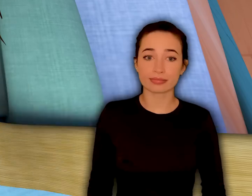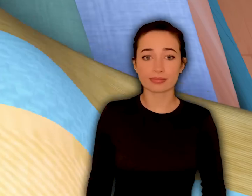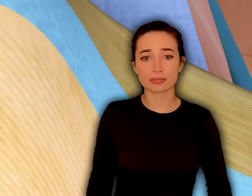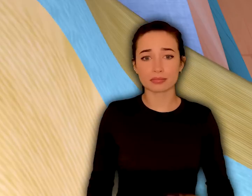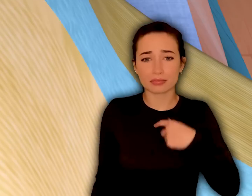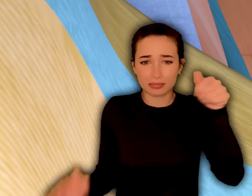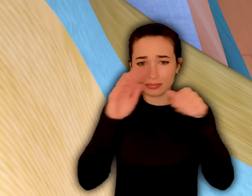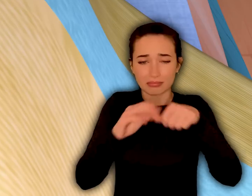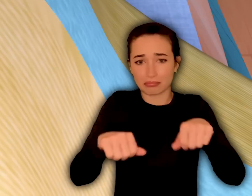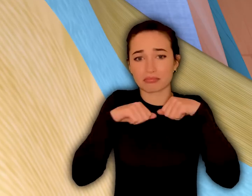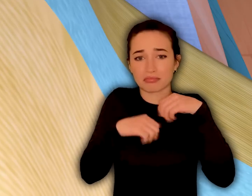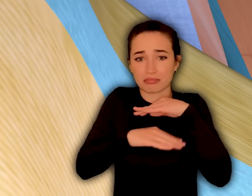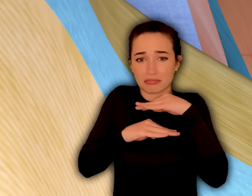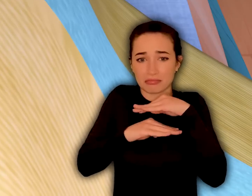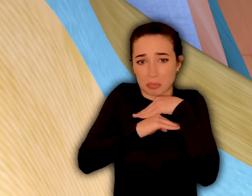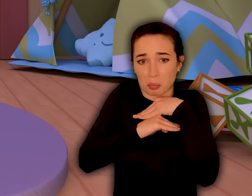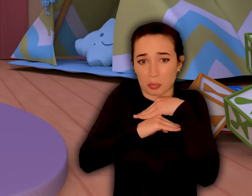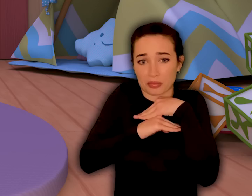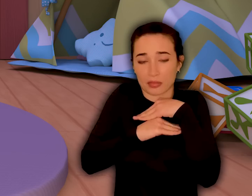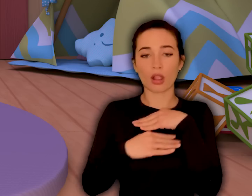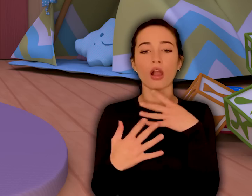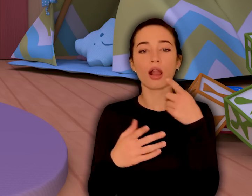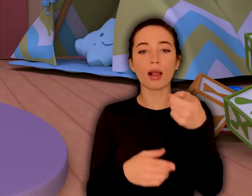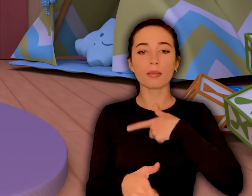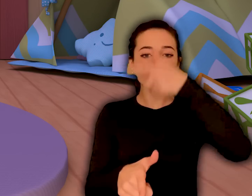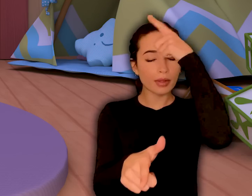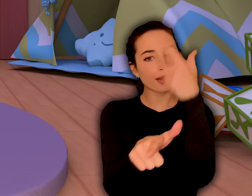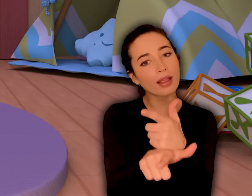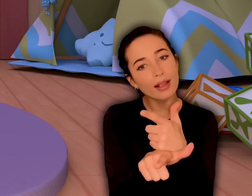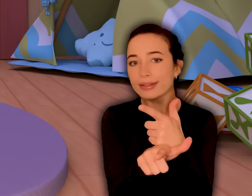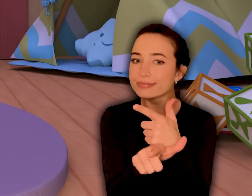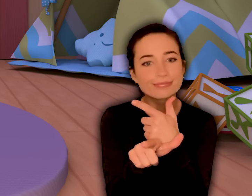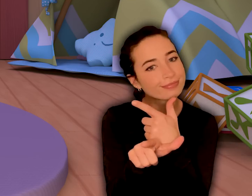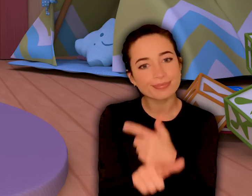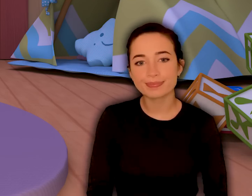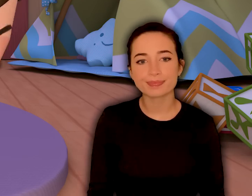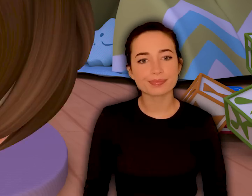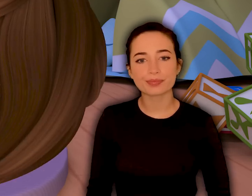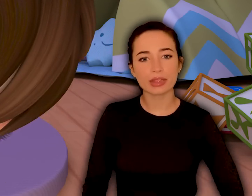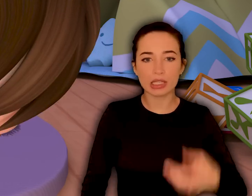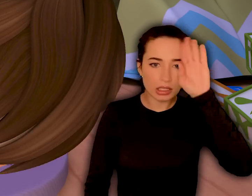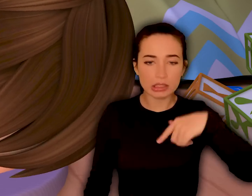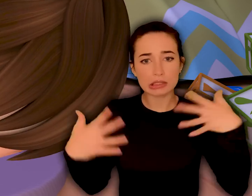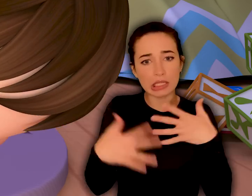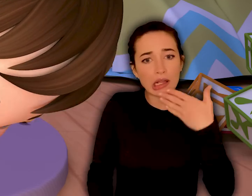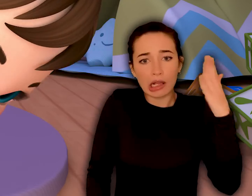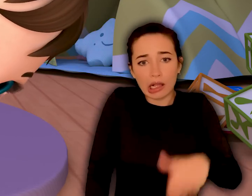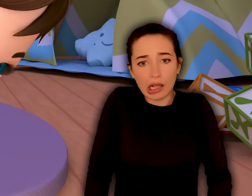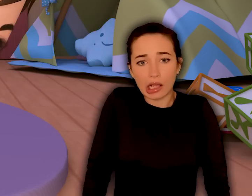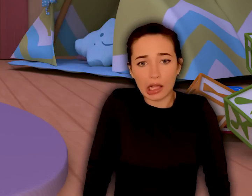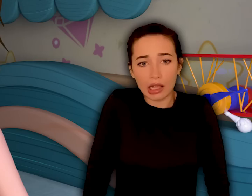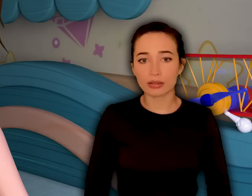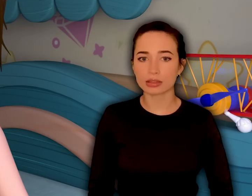floor I hide under my cover as it turns out it's my brother he knows I get